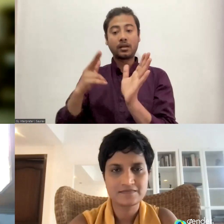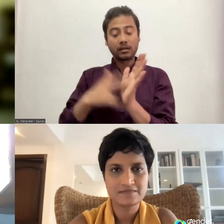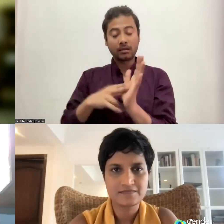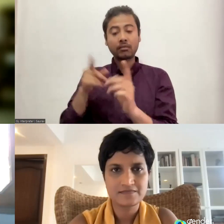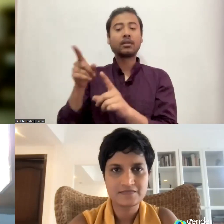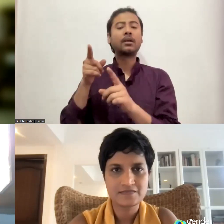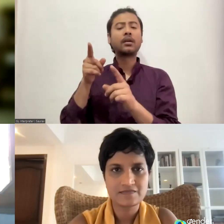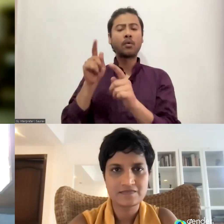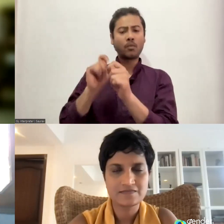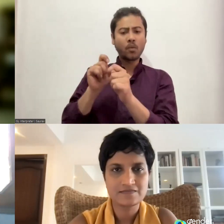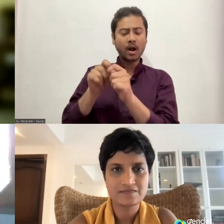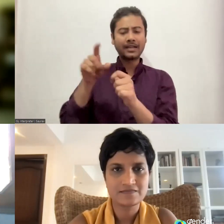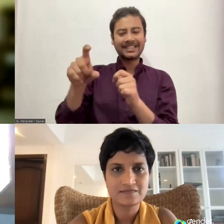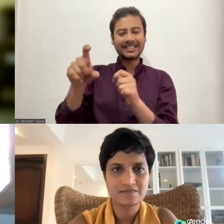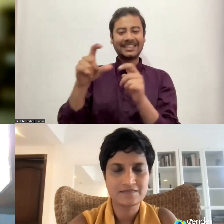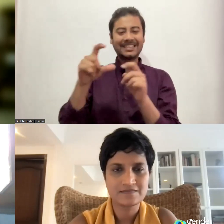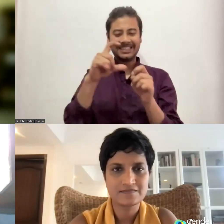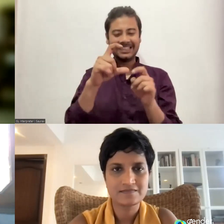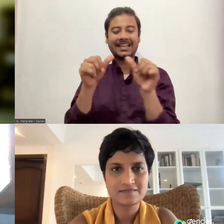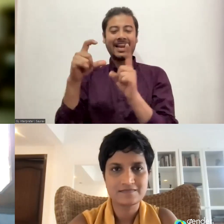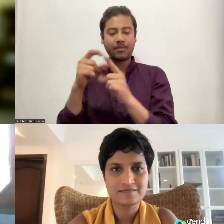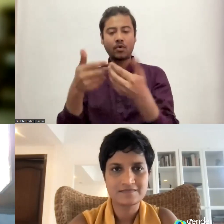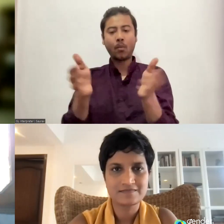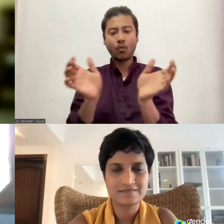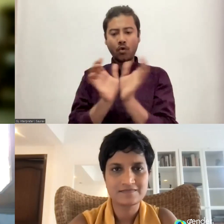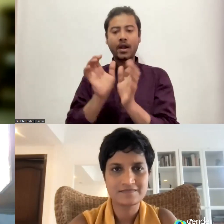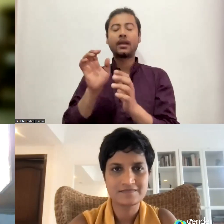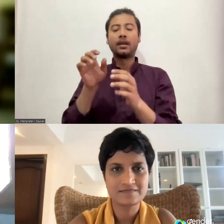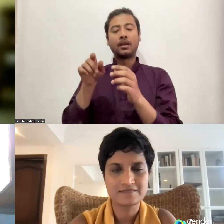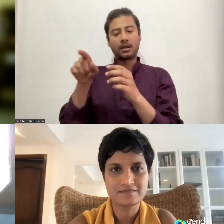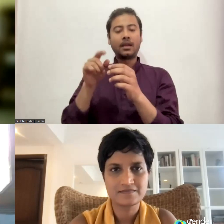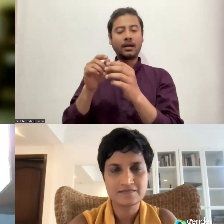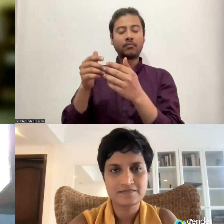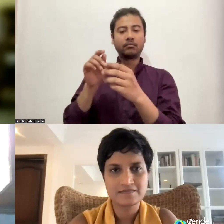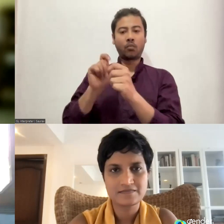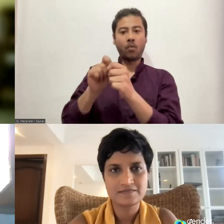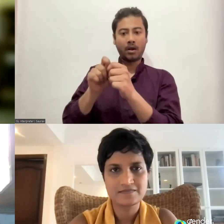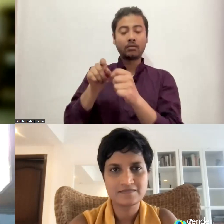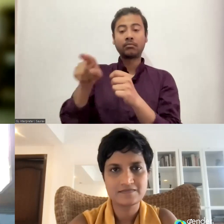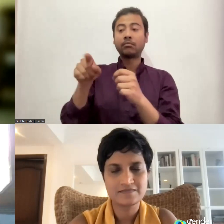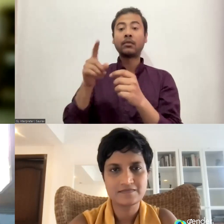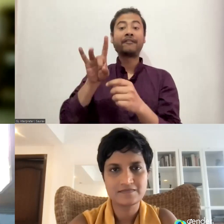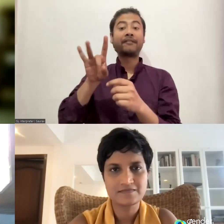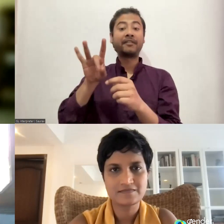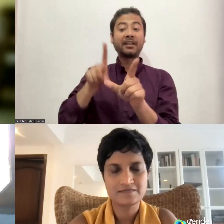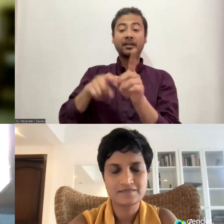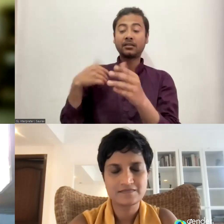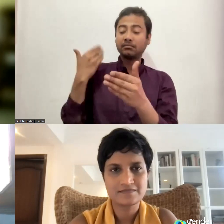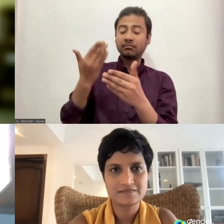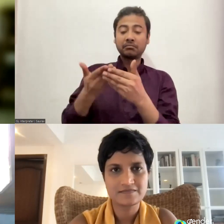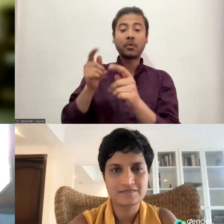spaces to live, work, and play. Most of Sandhya's 15-year professional career has been about cultivating